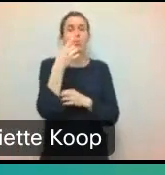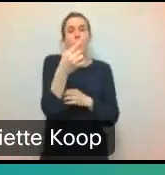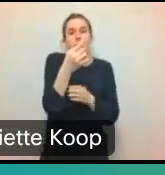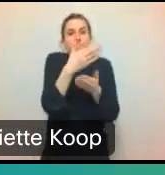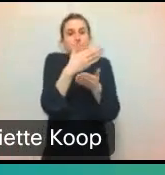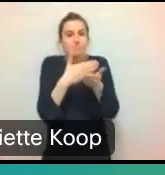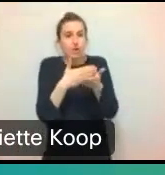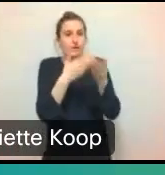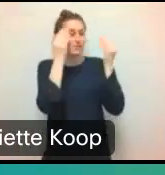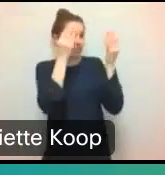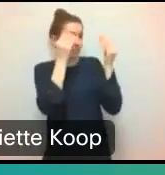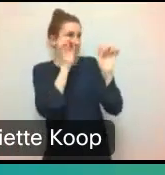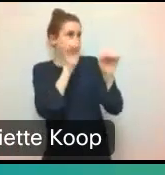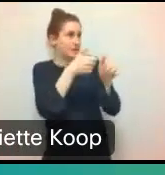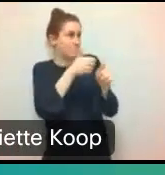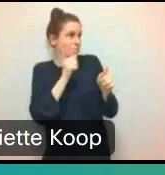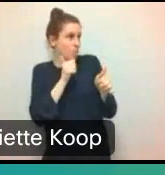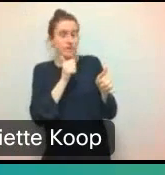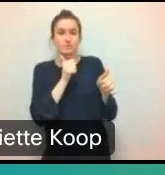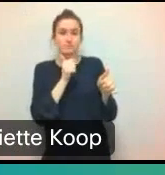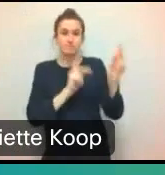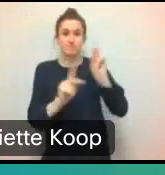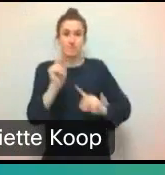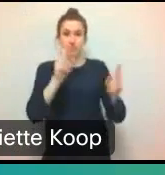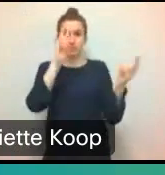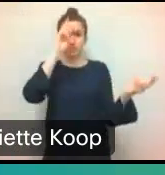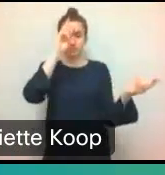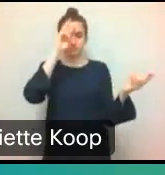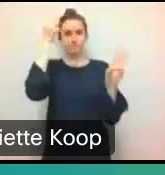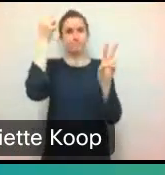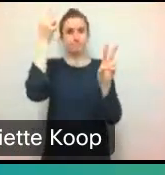can prevent a misunderstanding.